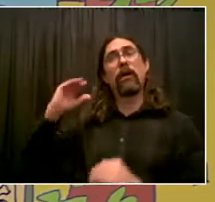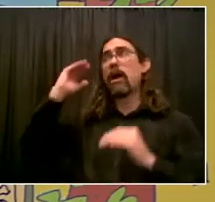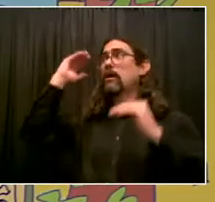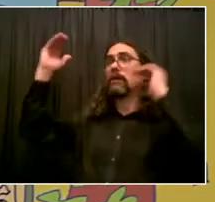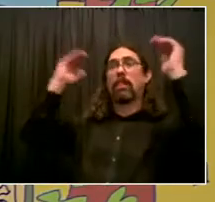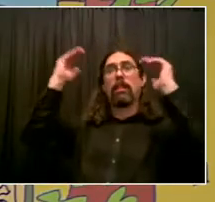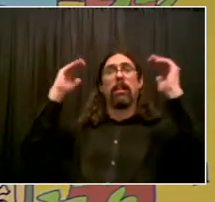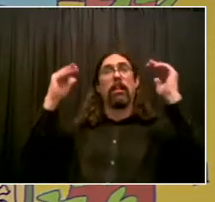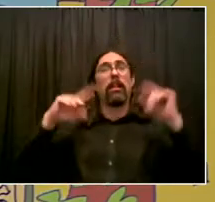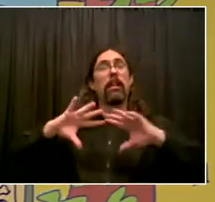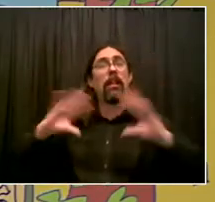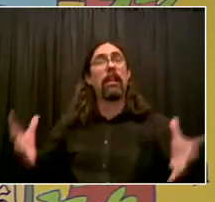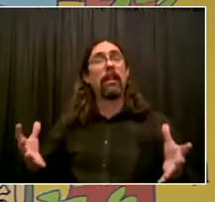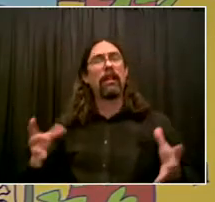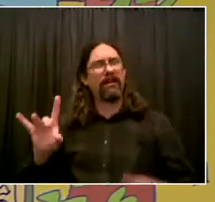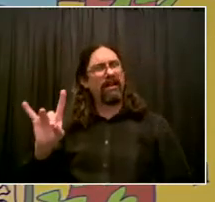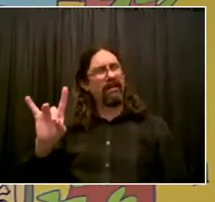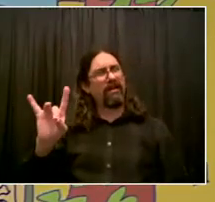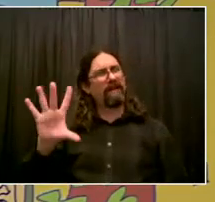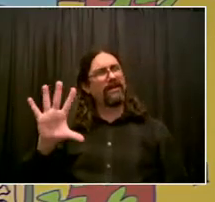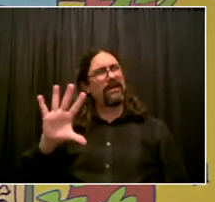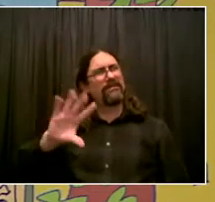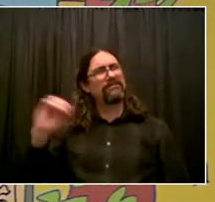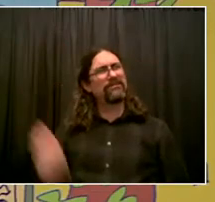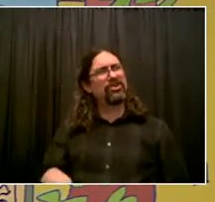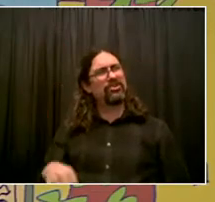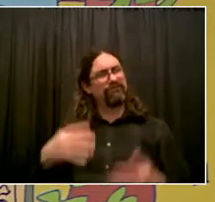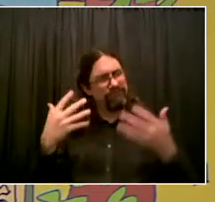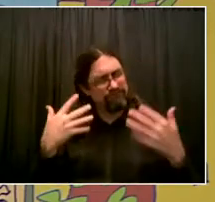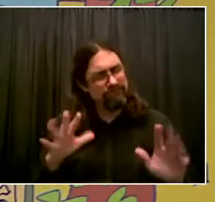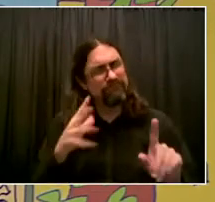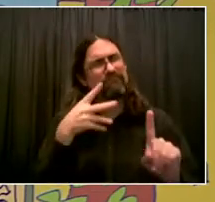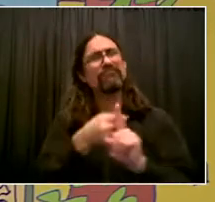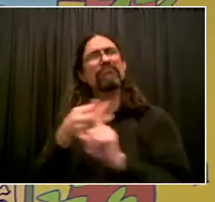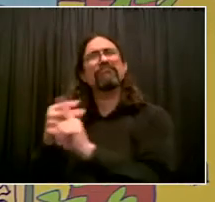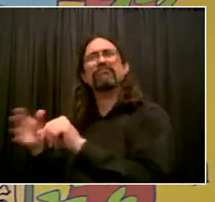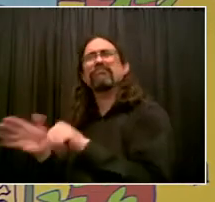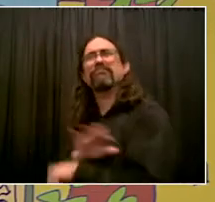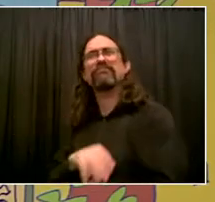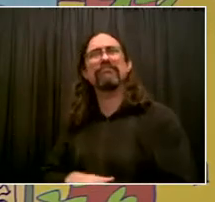do. And the vast majority of New Yorkers have supported these mandates.